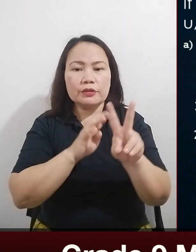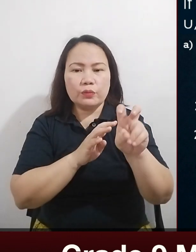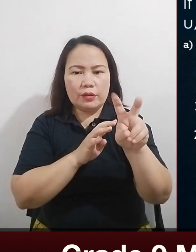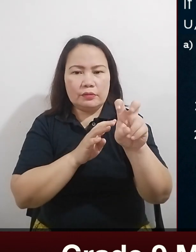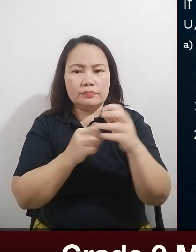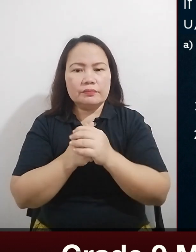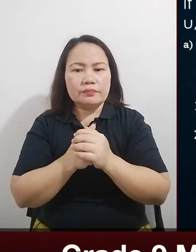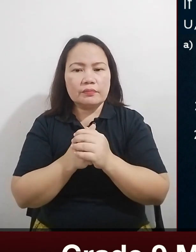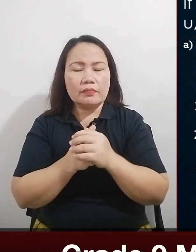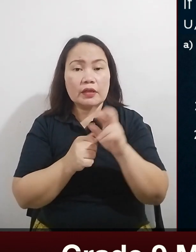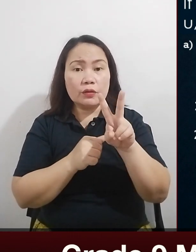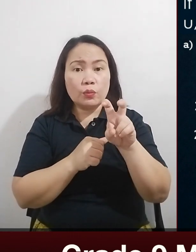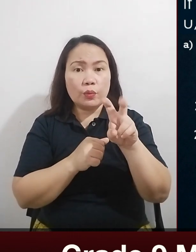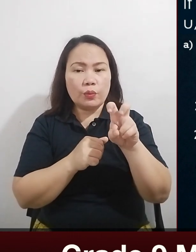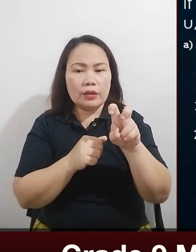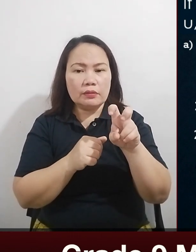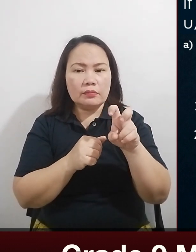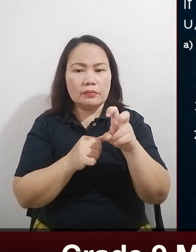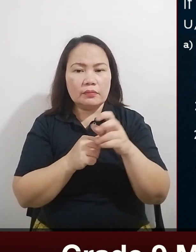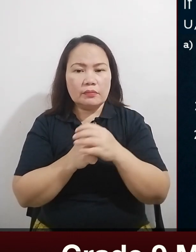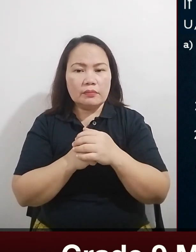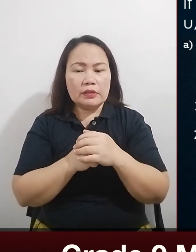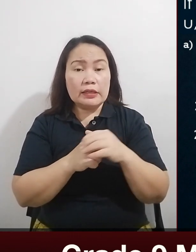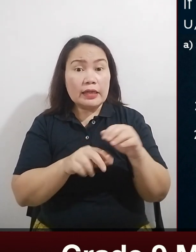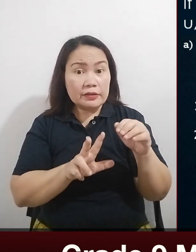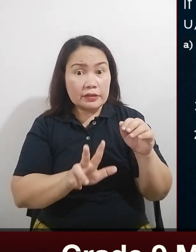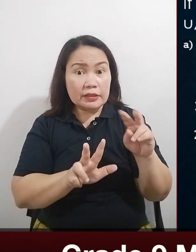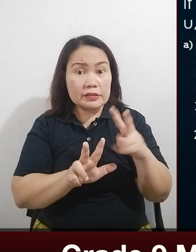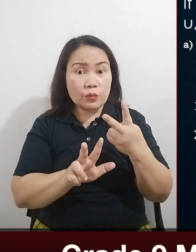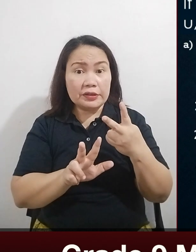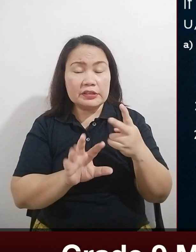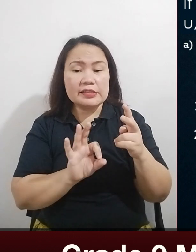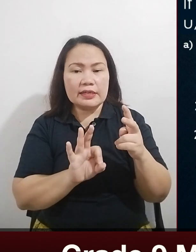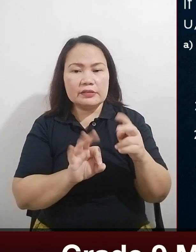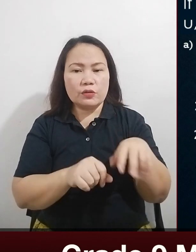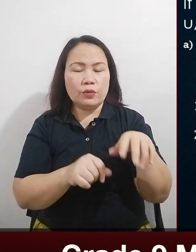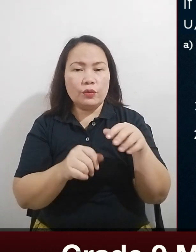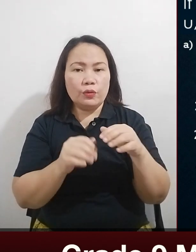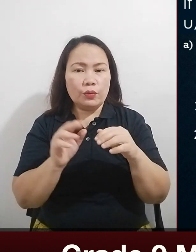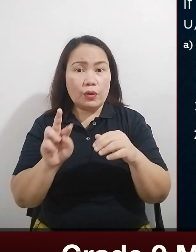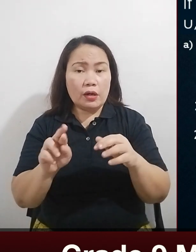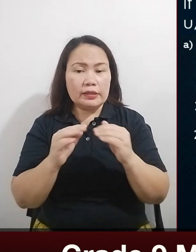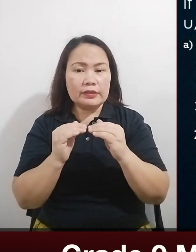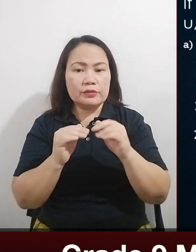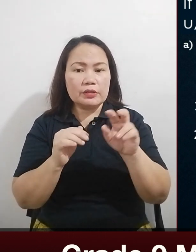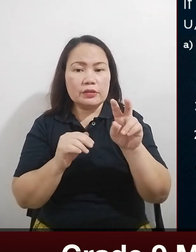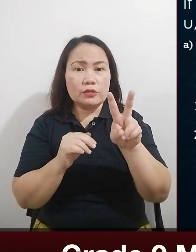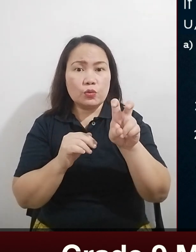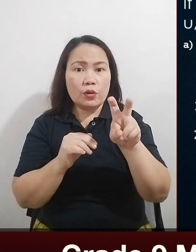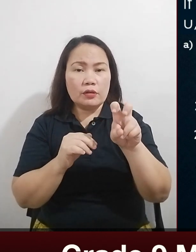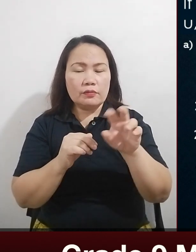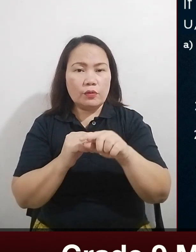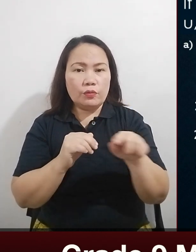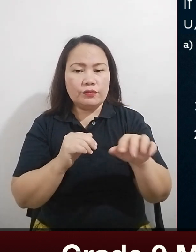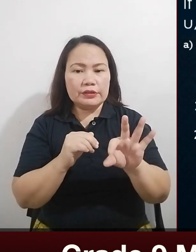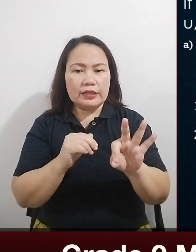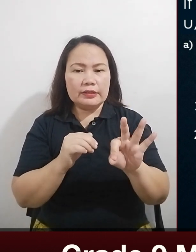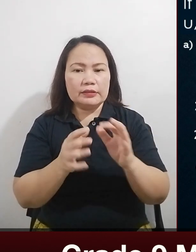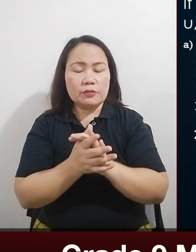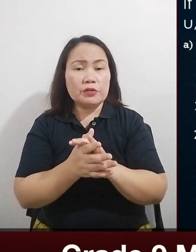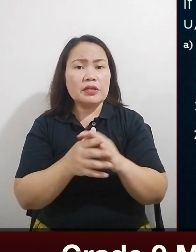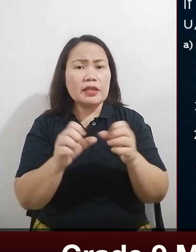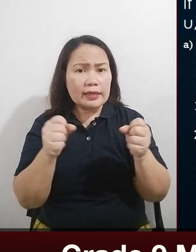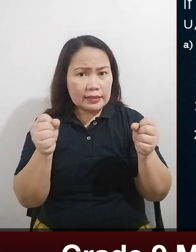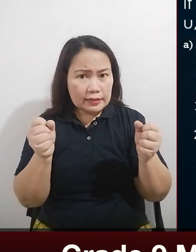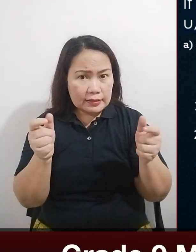times 4 kaya 12. Over, then 3 squared, that is 9. So, 12 over 9. So, pwede natin i-lowest